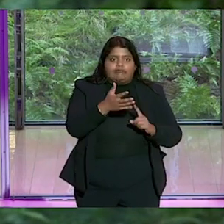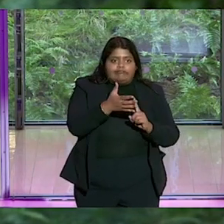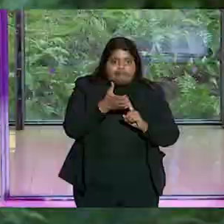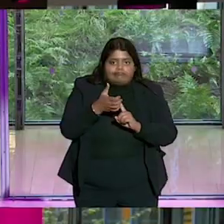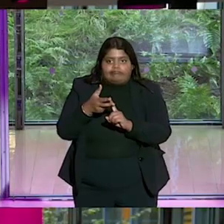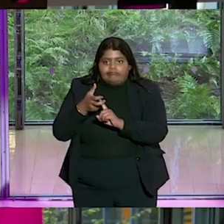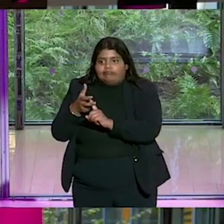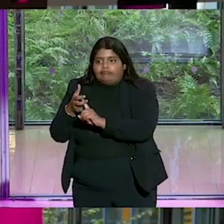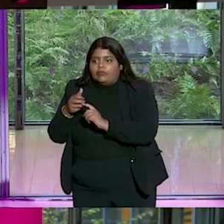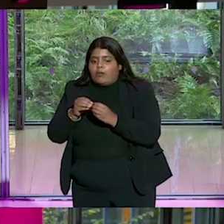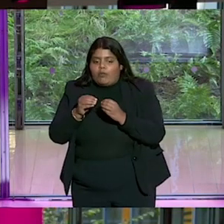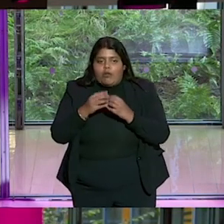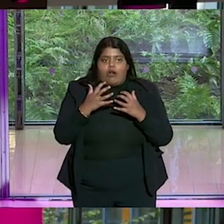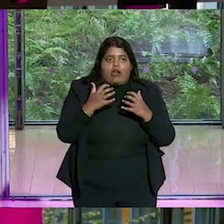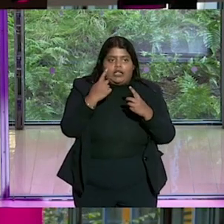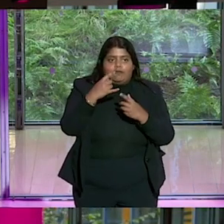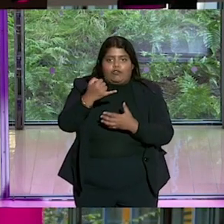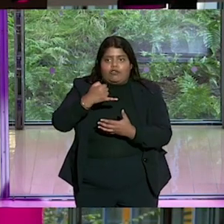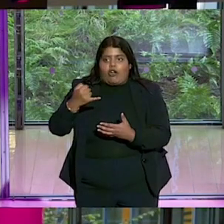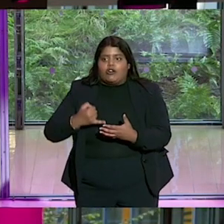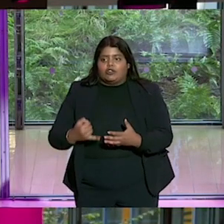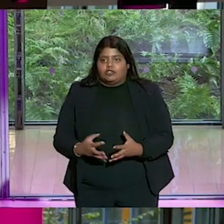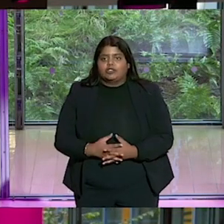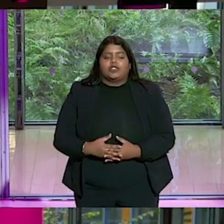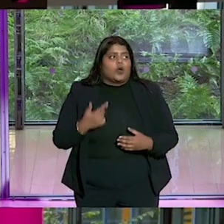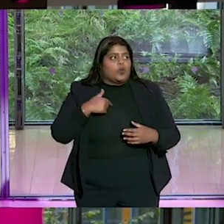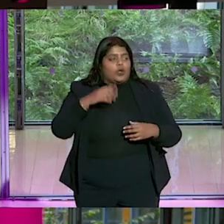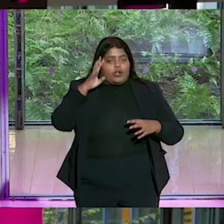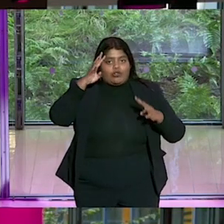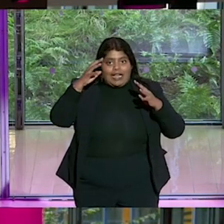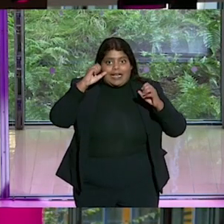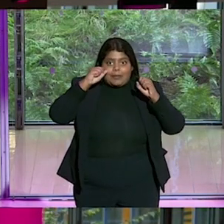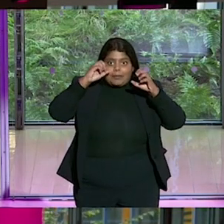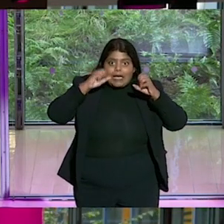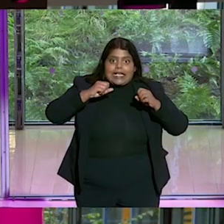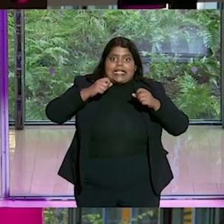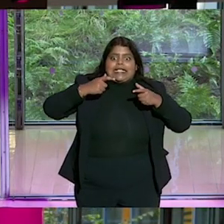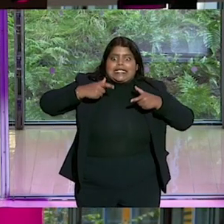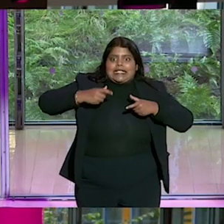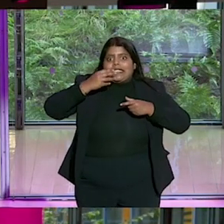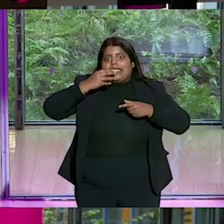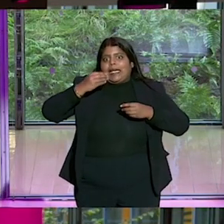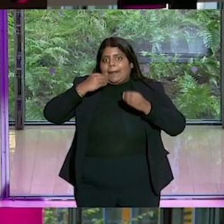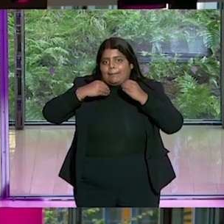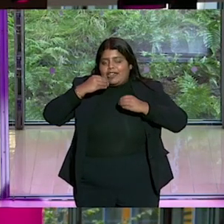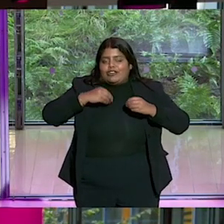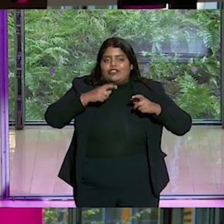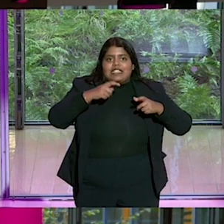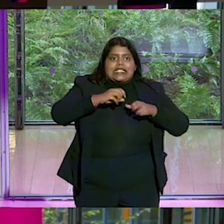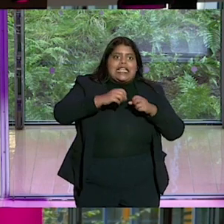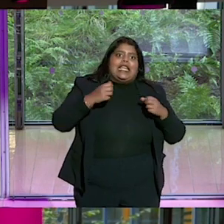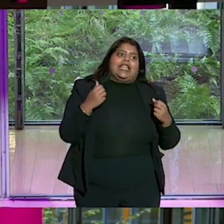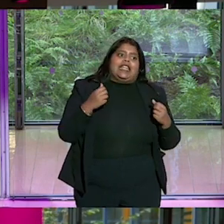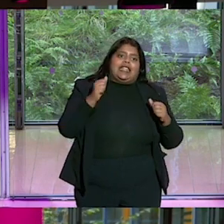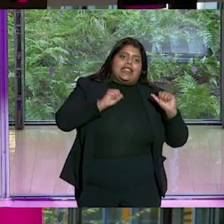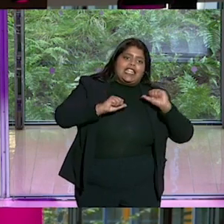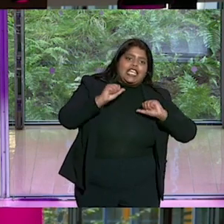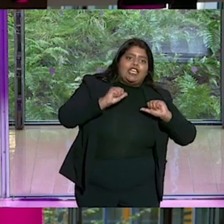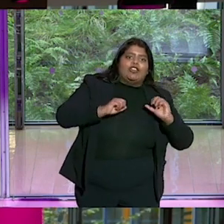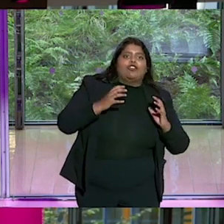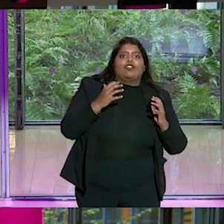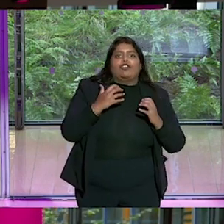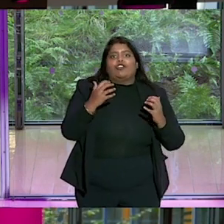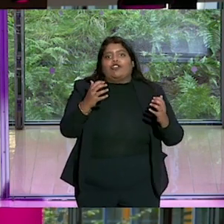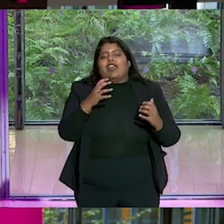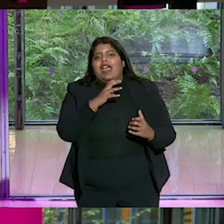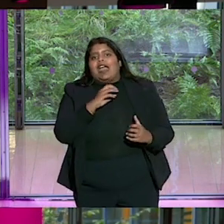arts. We create amazing meals in the theater, in galleries, but the website is